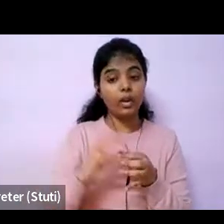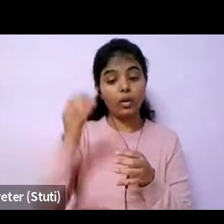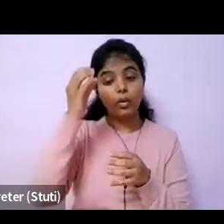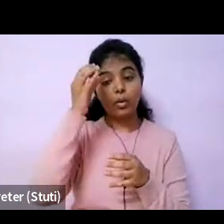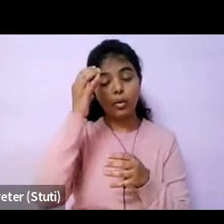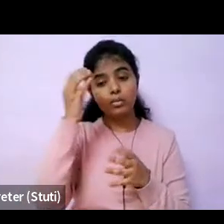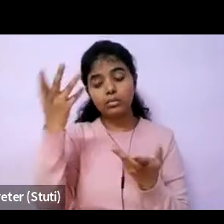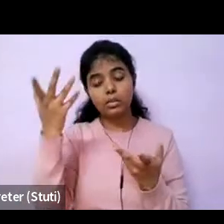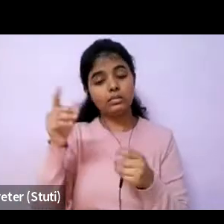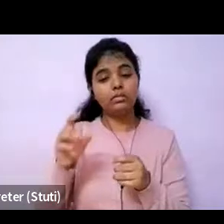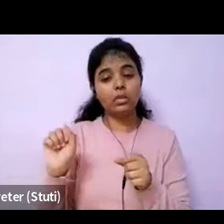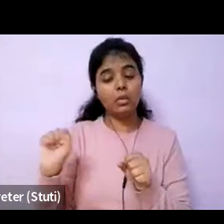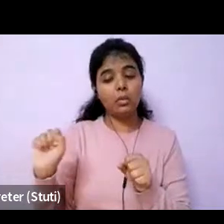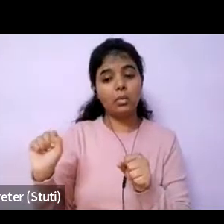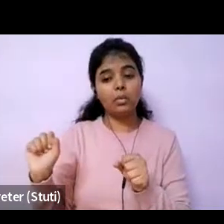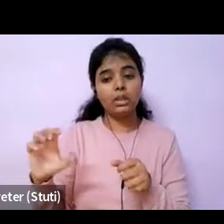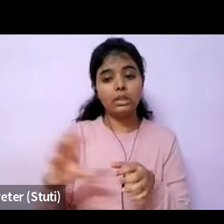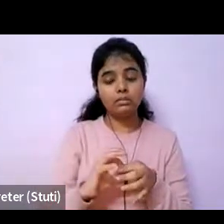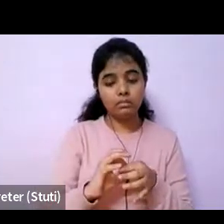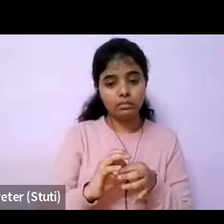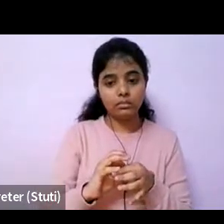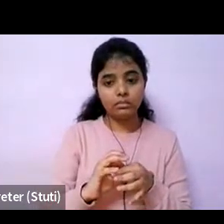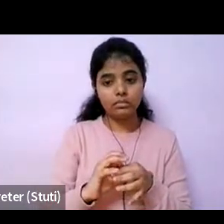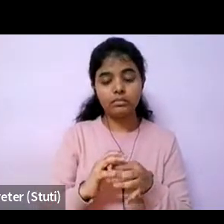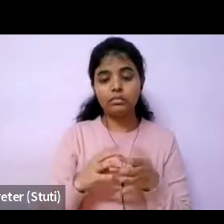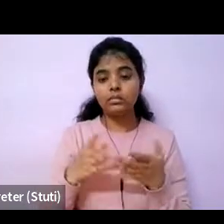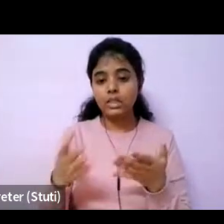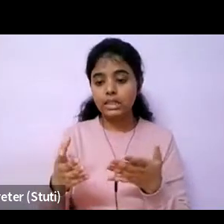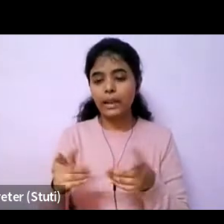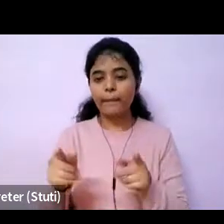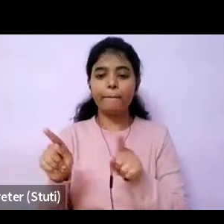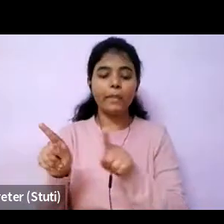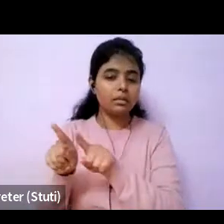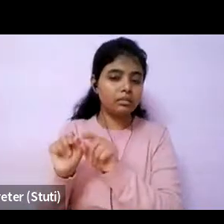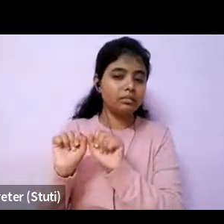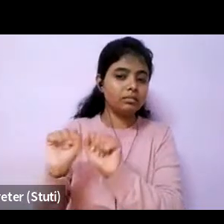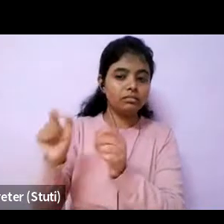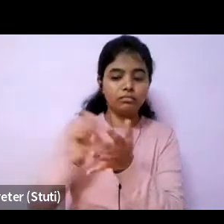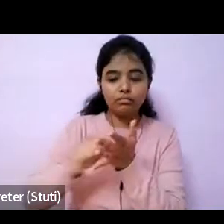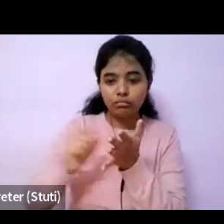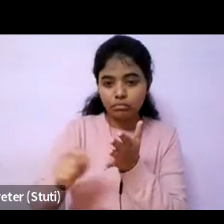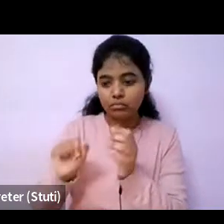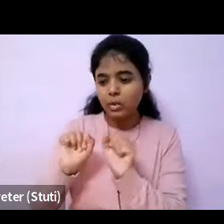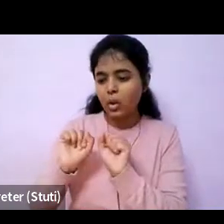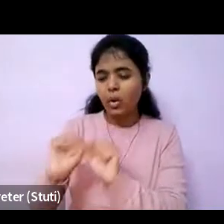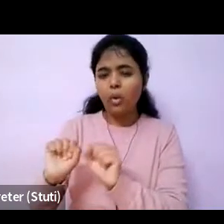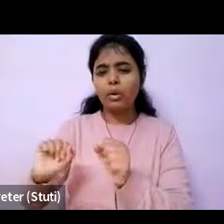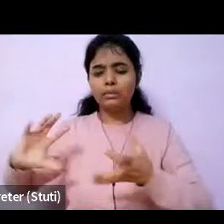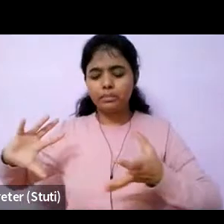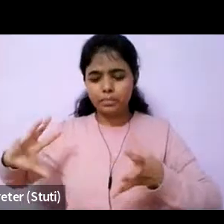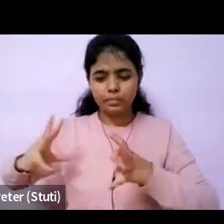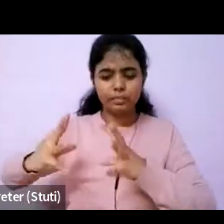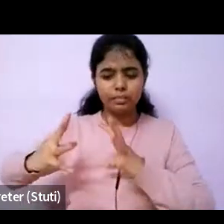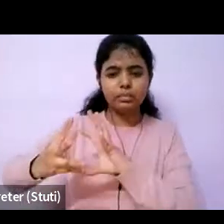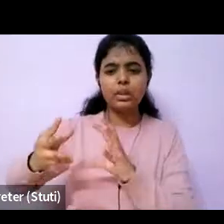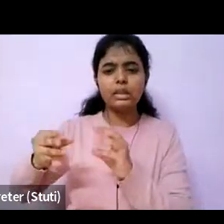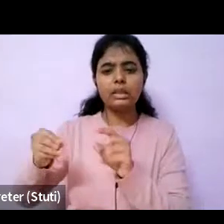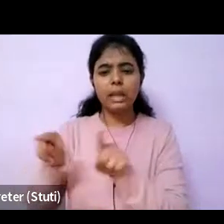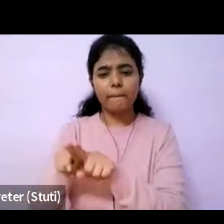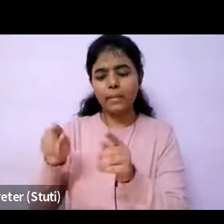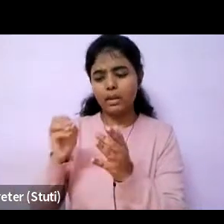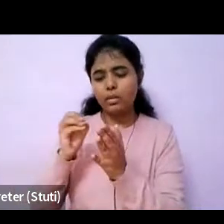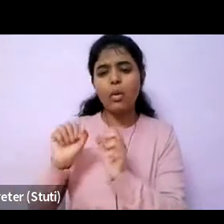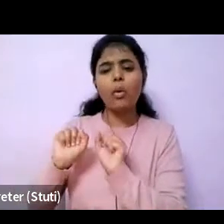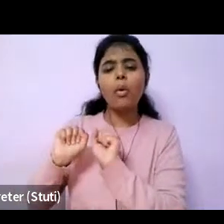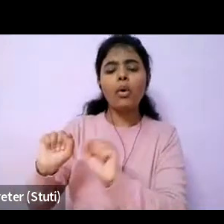Deaf is also autobiographical to some extent, although she tries to dilute it and make it a kind of address to